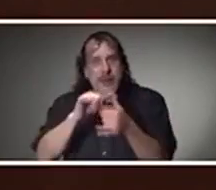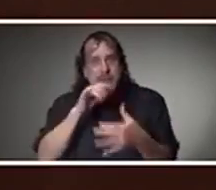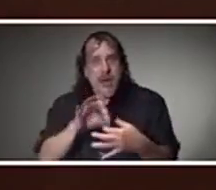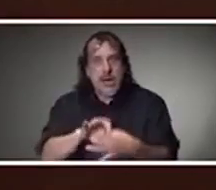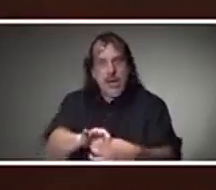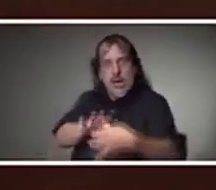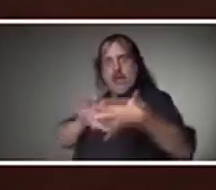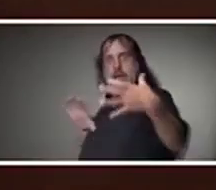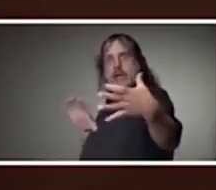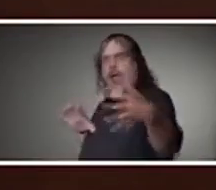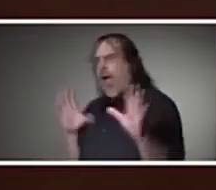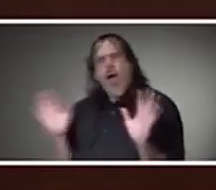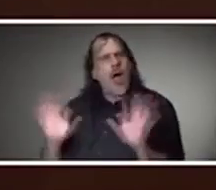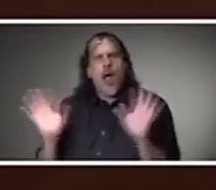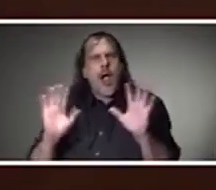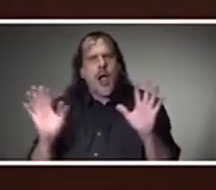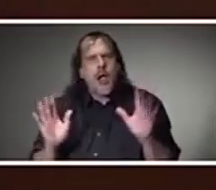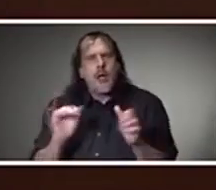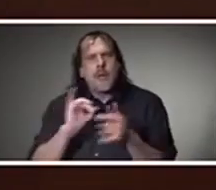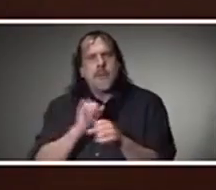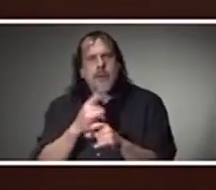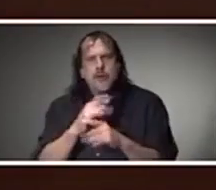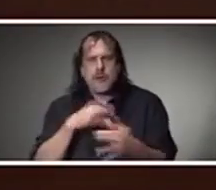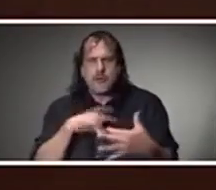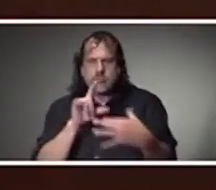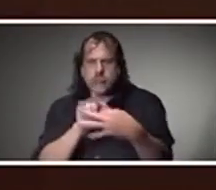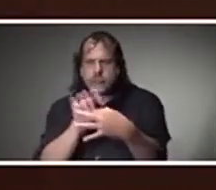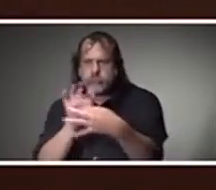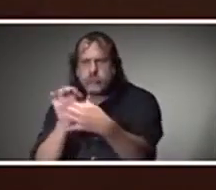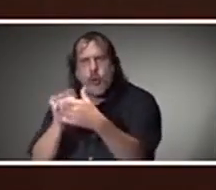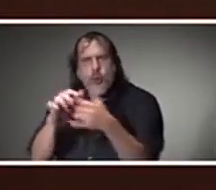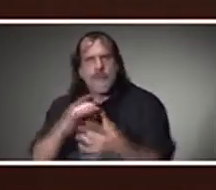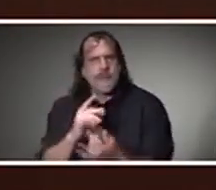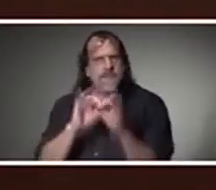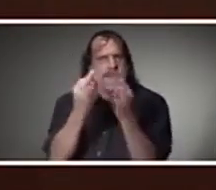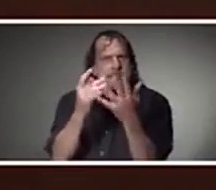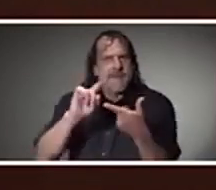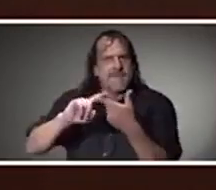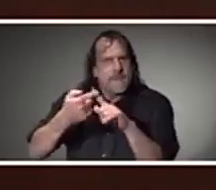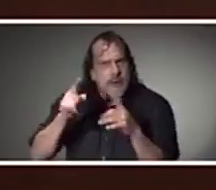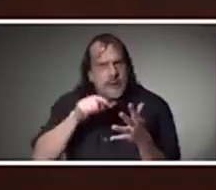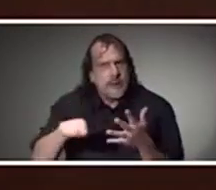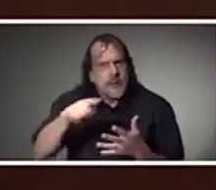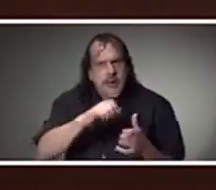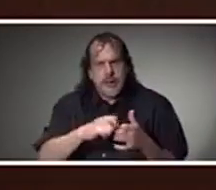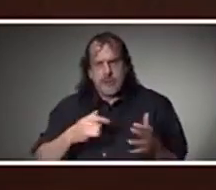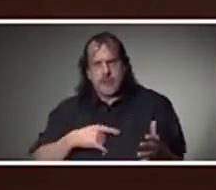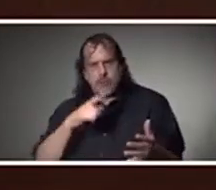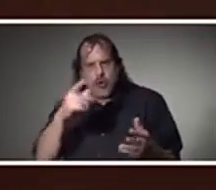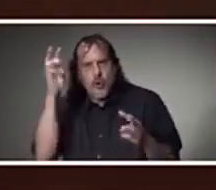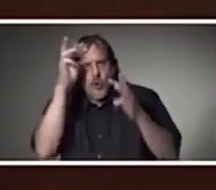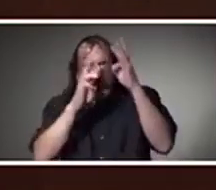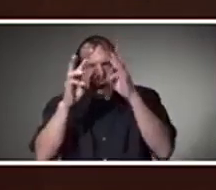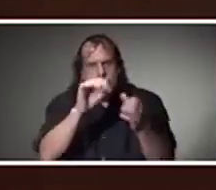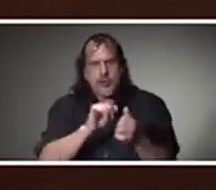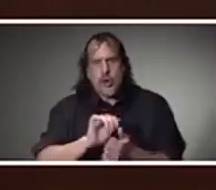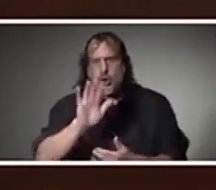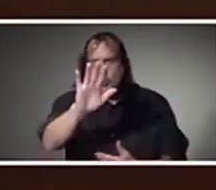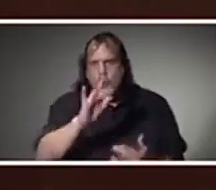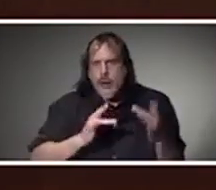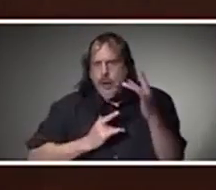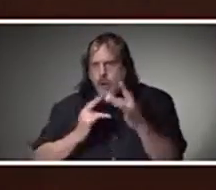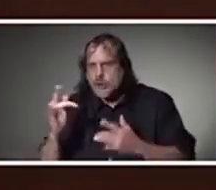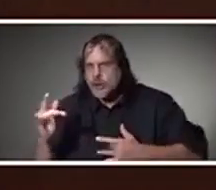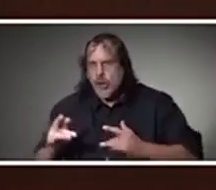everyone. There are several resources available if anyone is struggling mentally or emotionally, such as hotlines and online